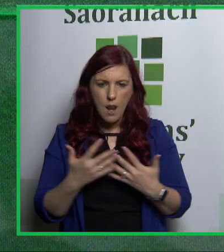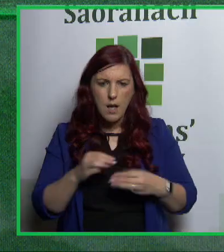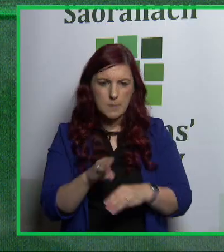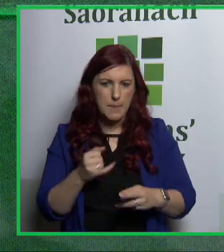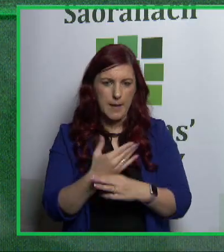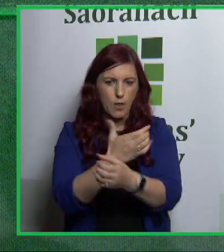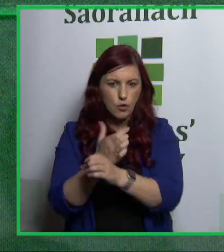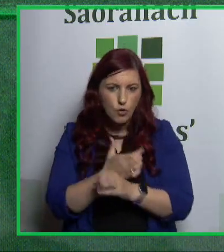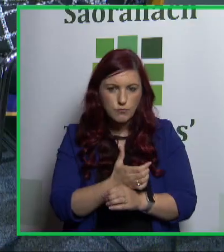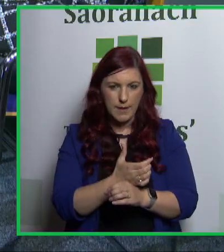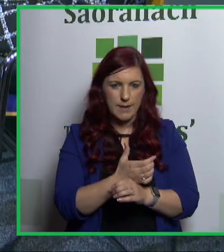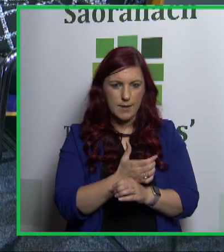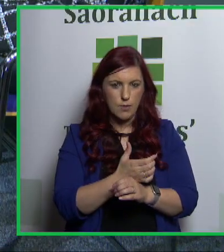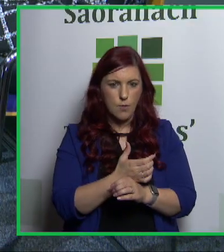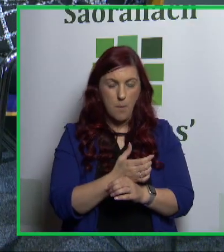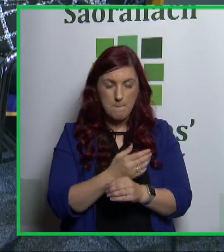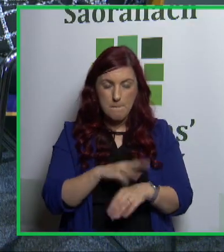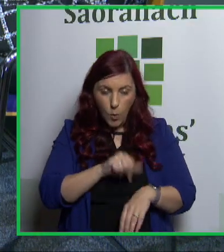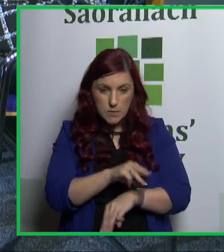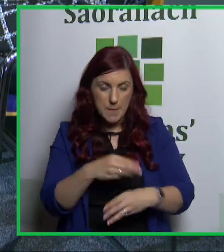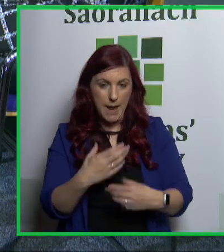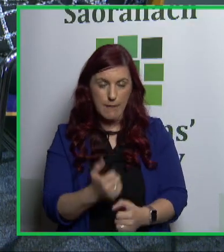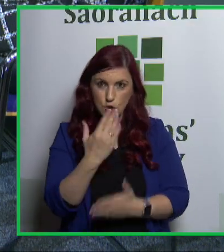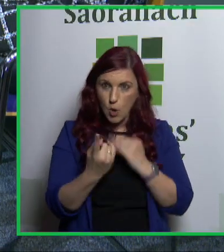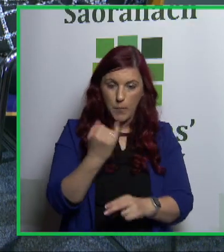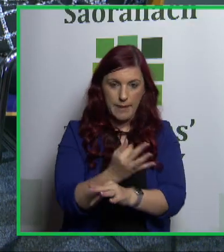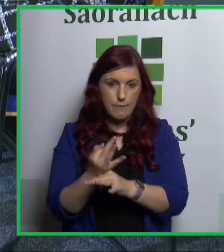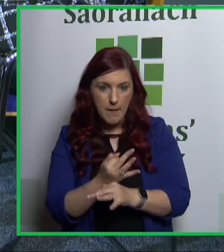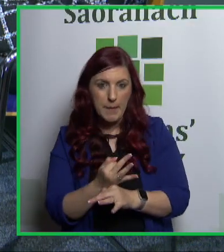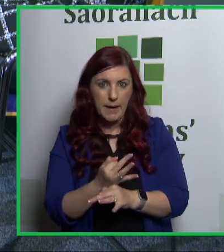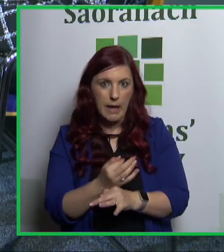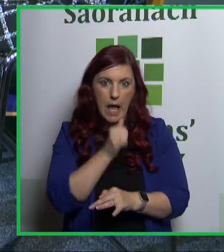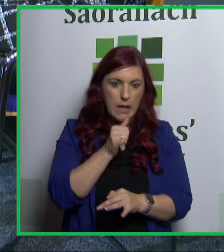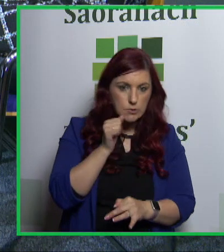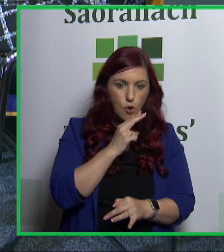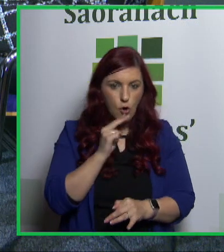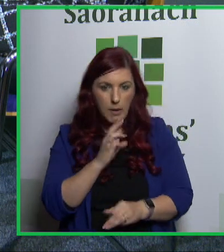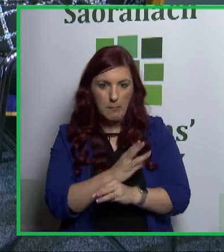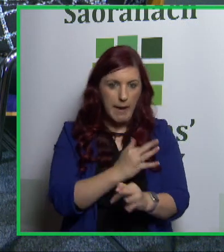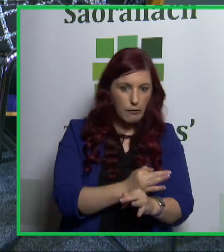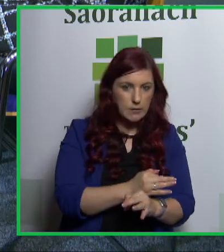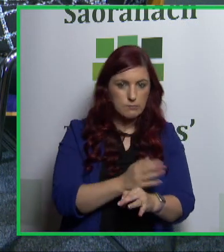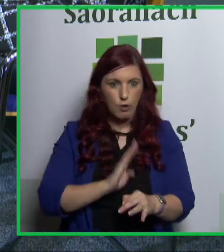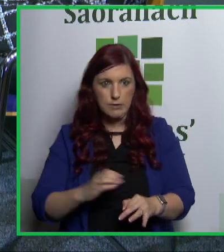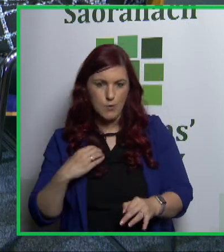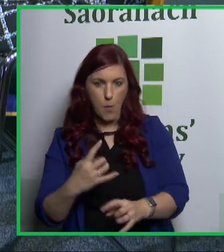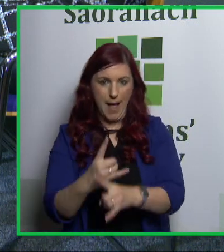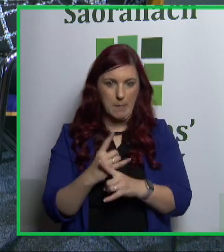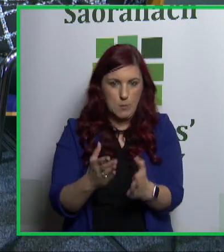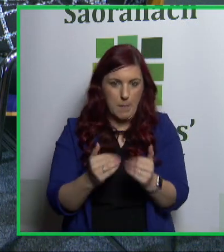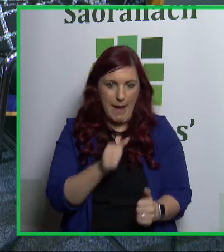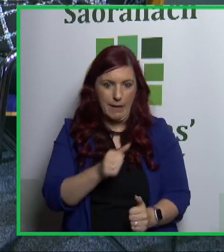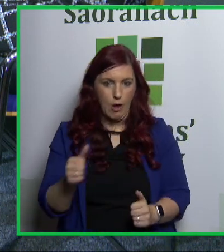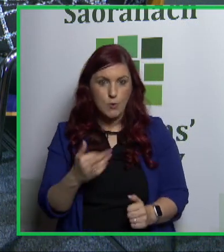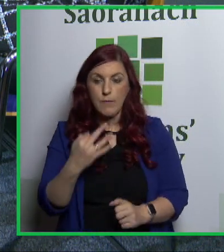of people without a brother or sister or a father or a mother or an auntie or an uncle that could have helped them along. So when you go out to a pub